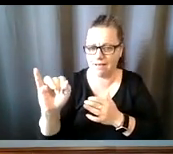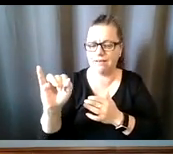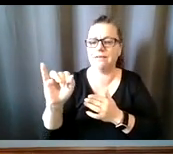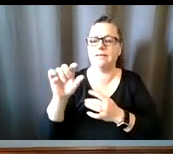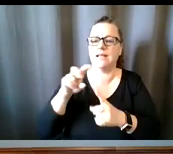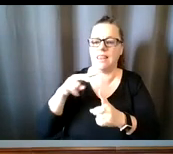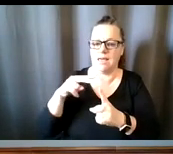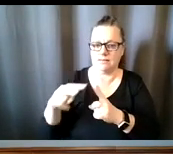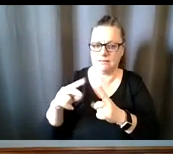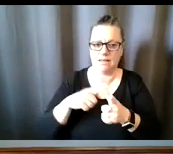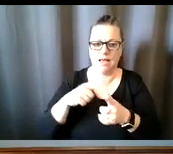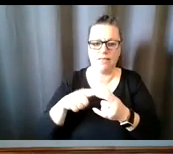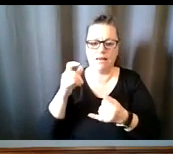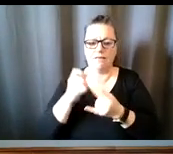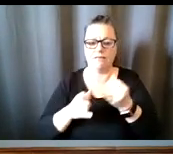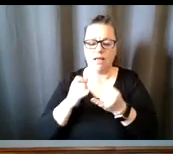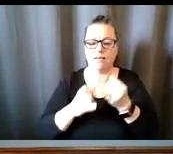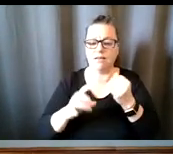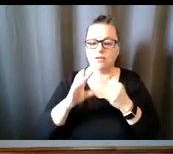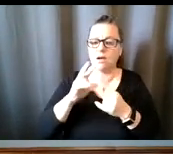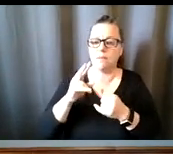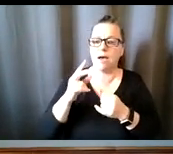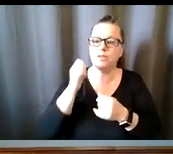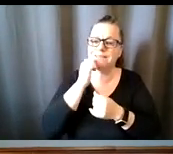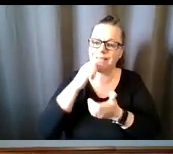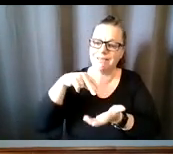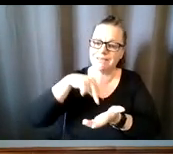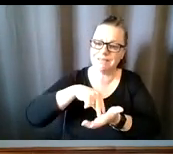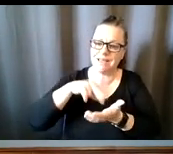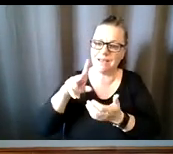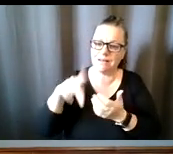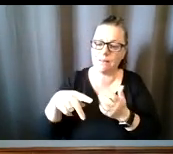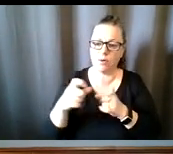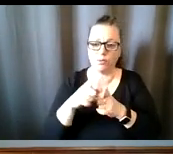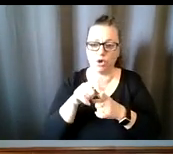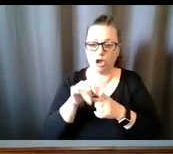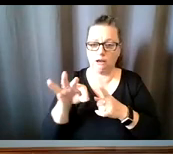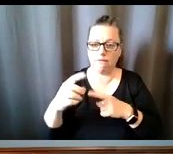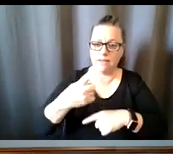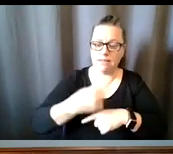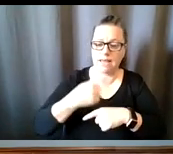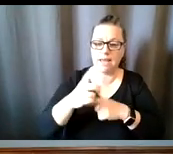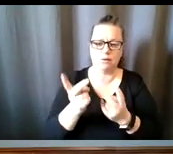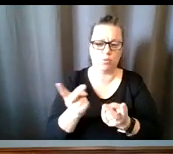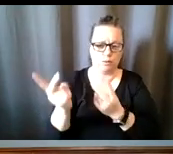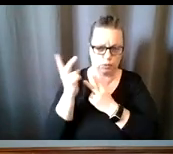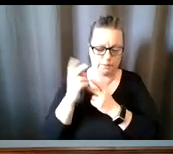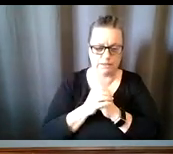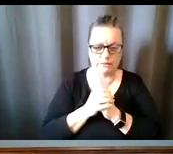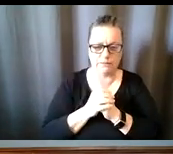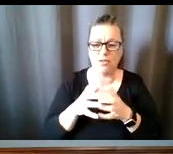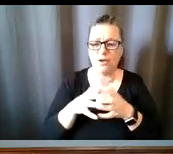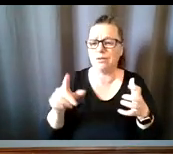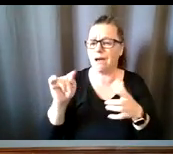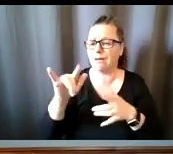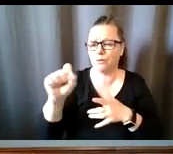lens. And finally, we're going to talk about daily stand-ups, the word of the day, and retrospectives. Now, there's a lot of tools here. I'm going to be going